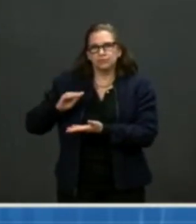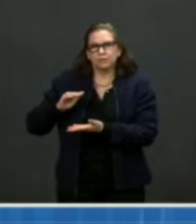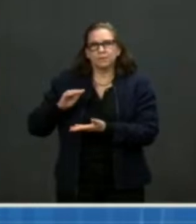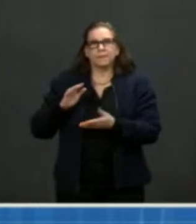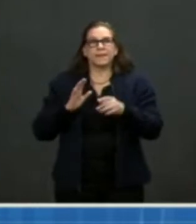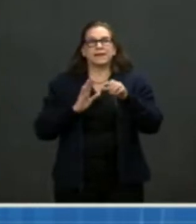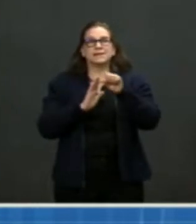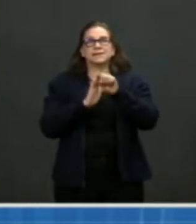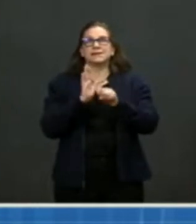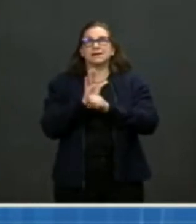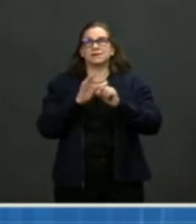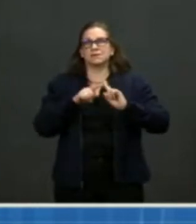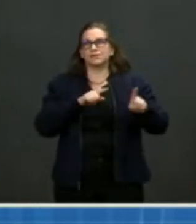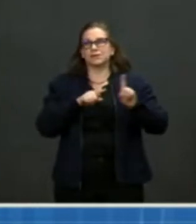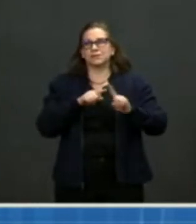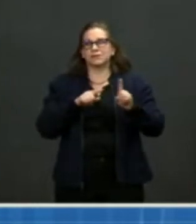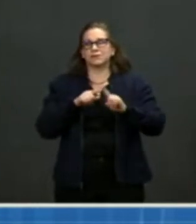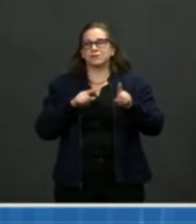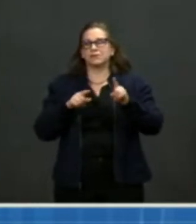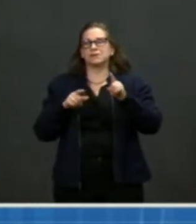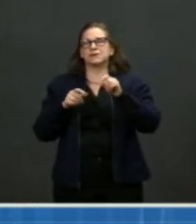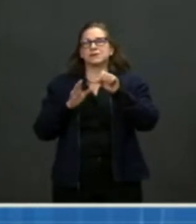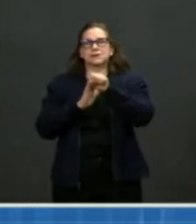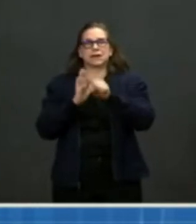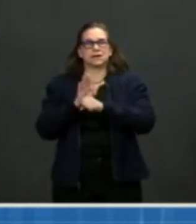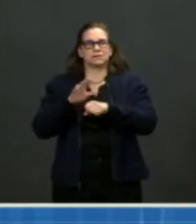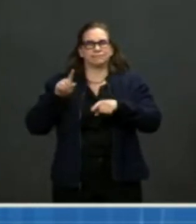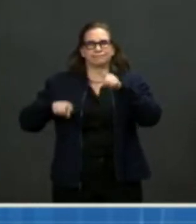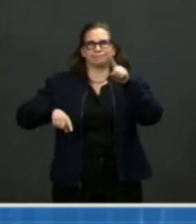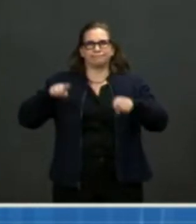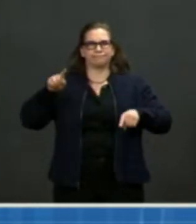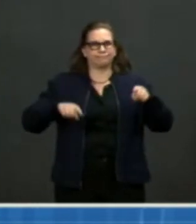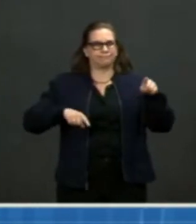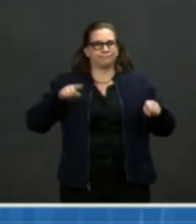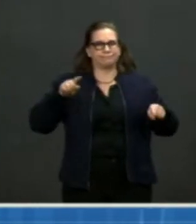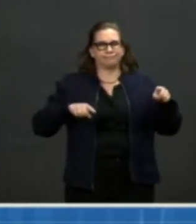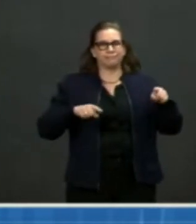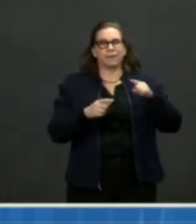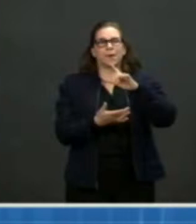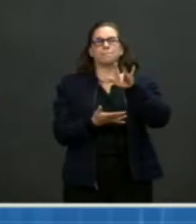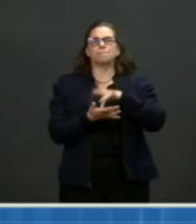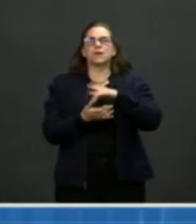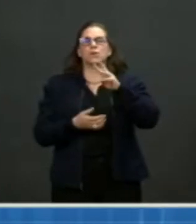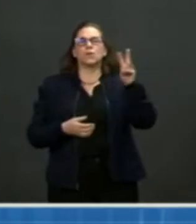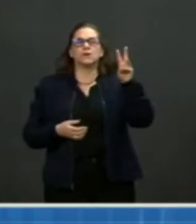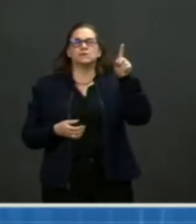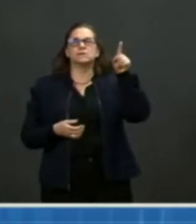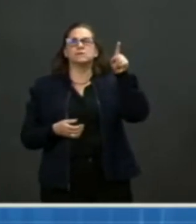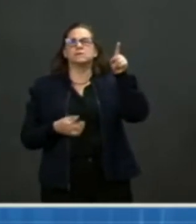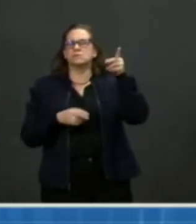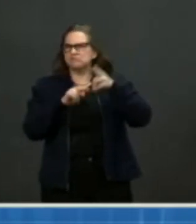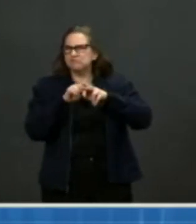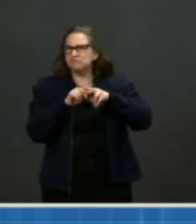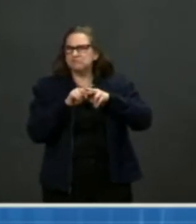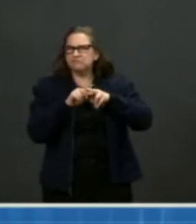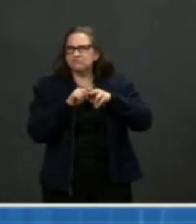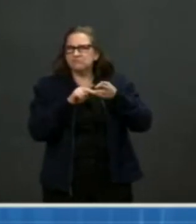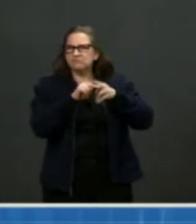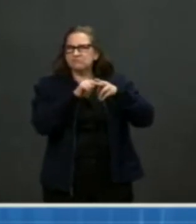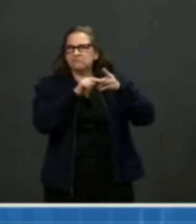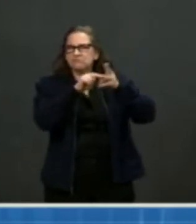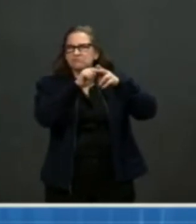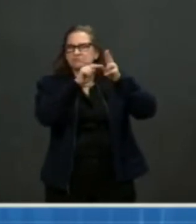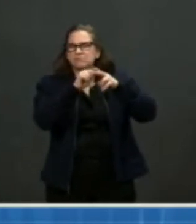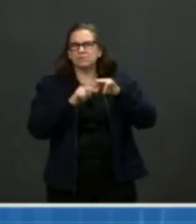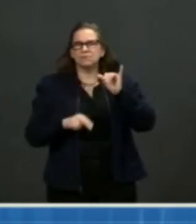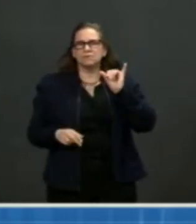the upper Midwest, are beginning to again see a significant rise in cases. Taken together, these statistics